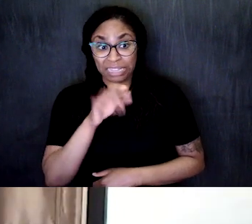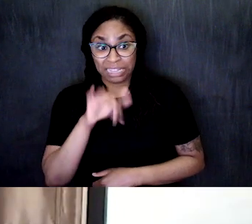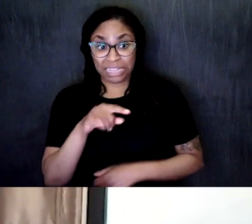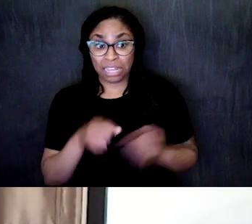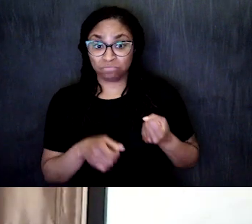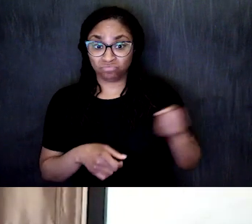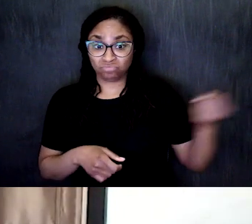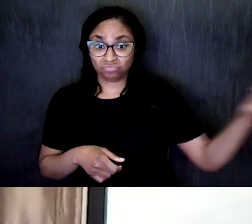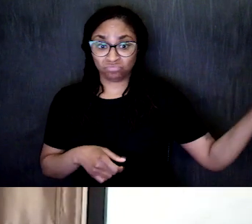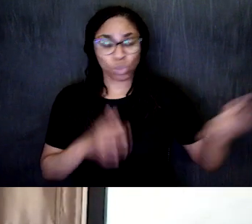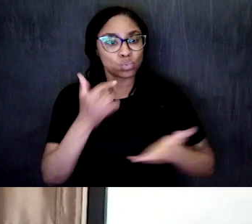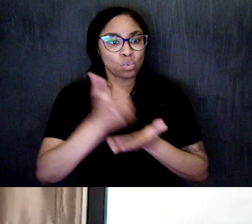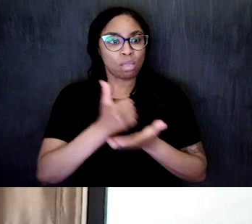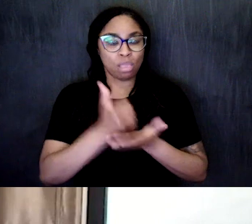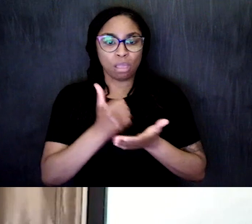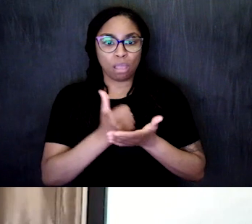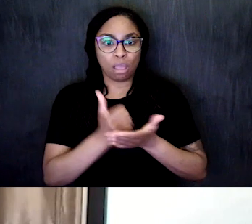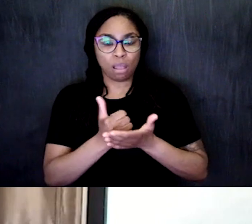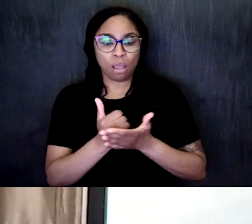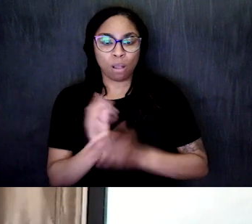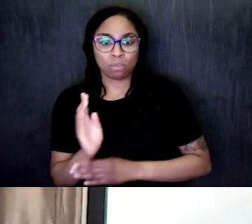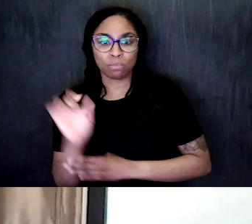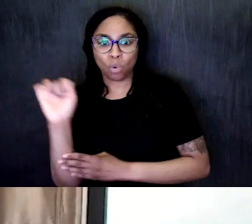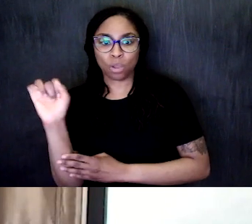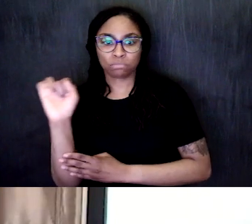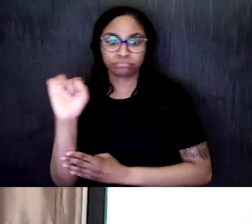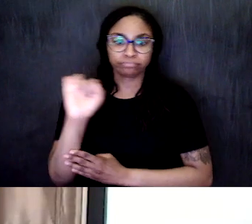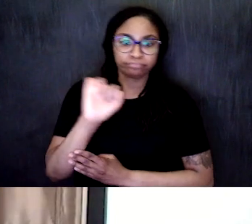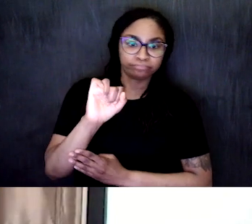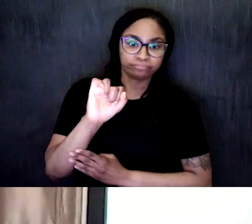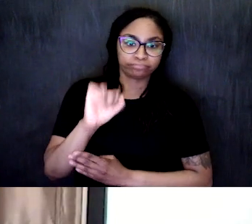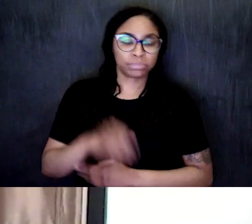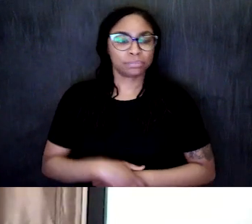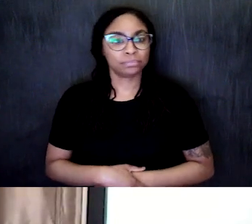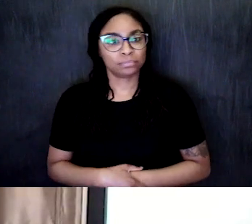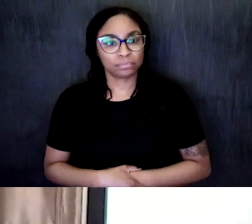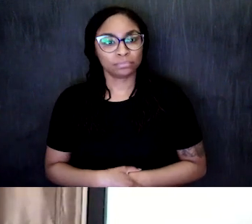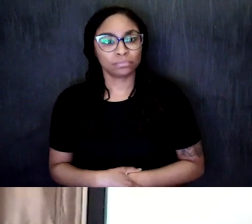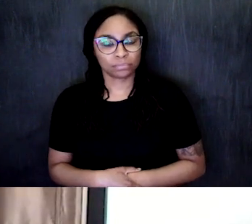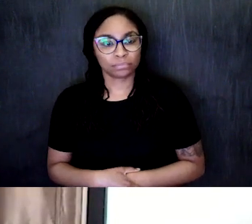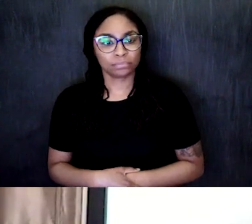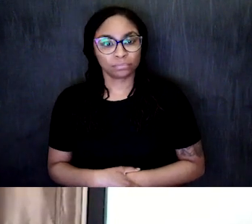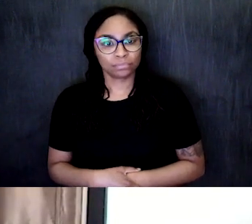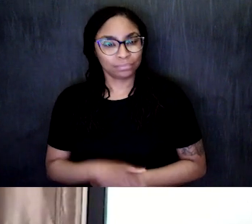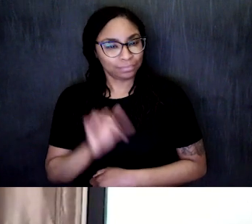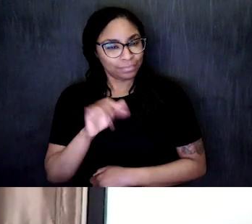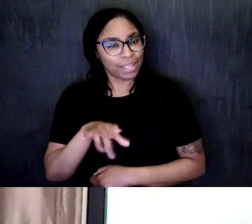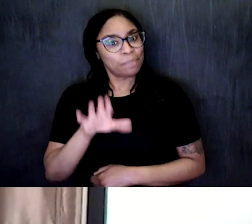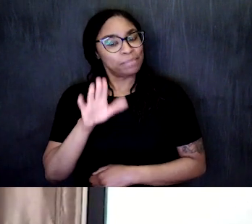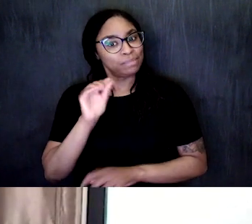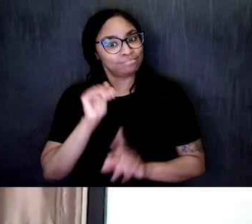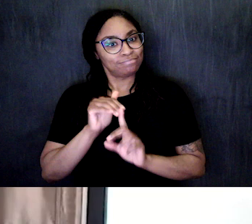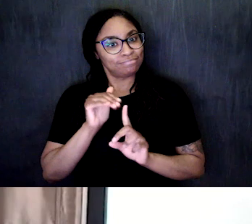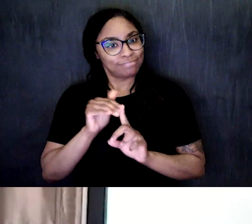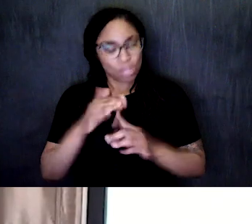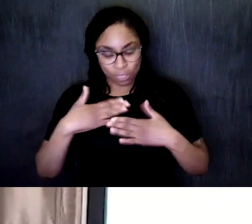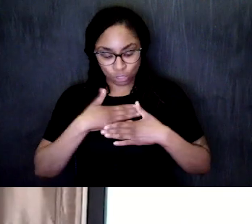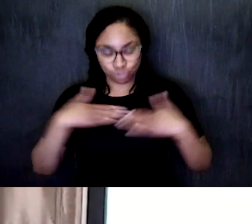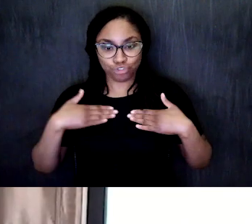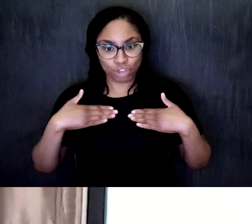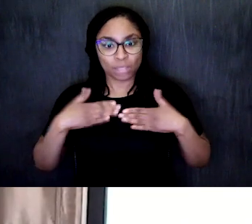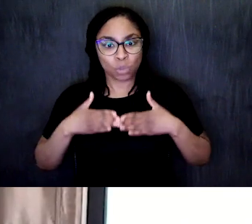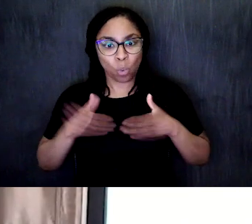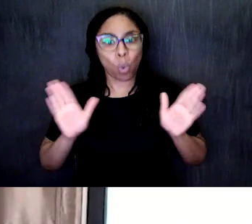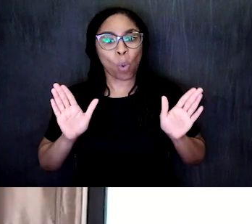even use this strap to help you, guide you over to the side, whatever you have left over. So this can be a really nice reminder to